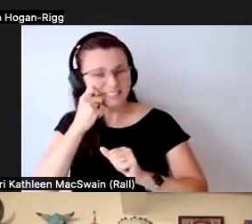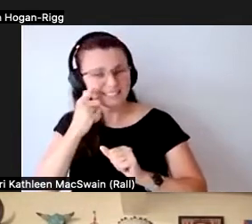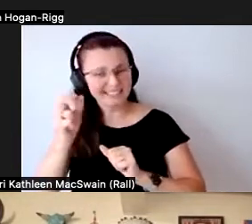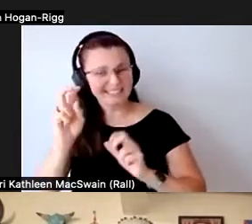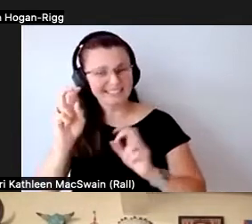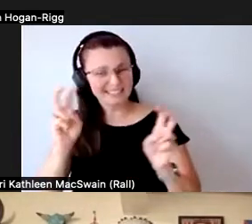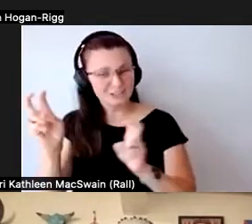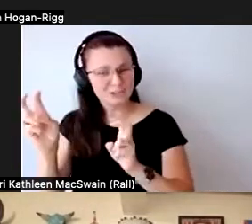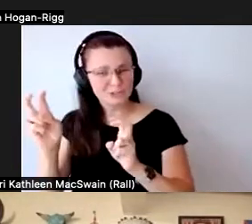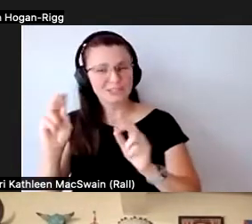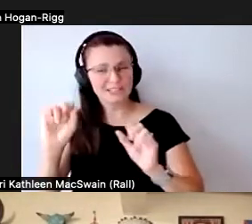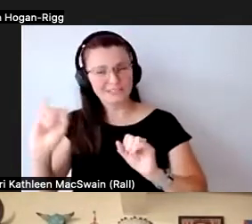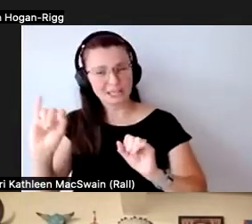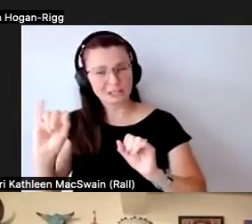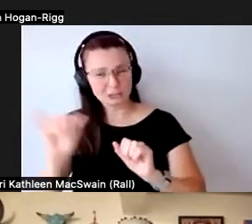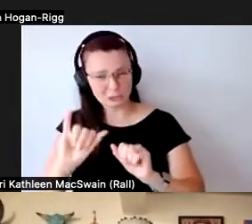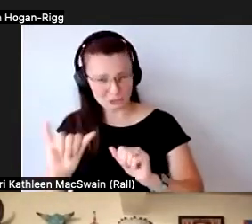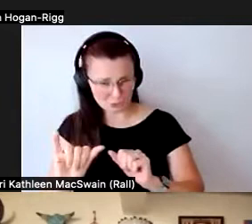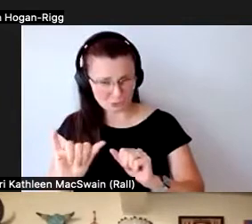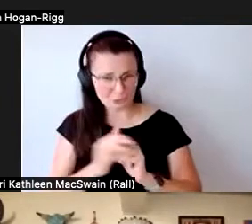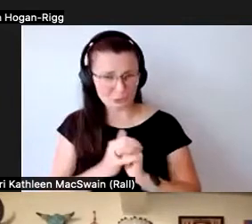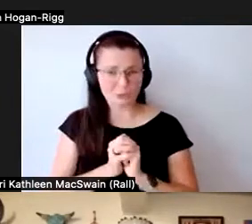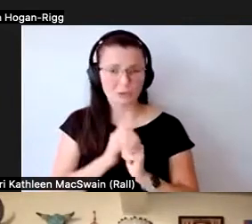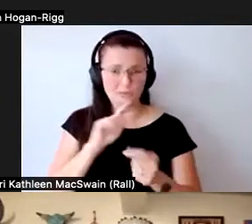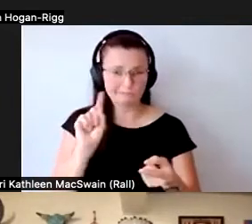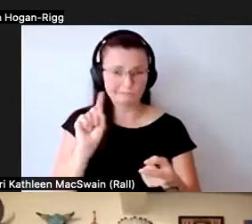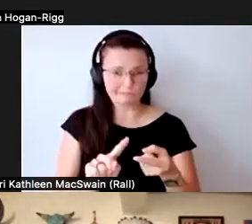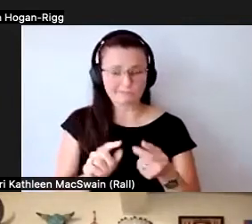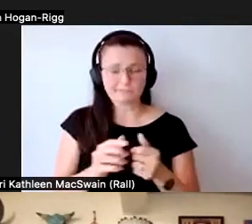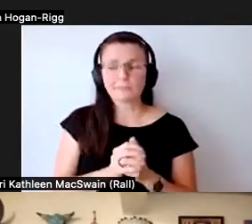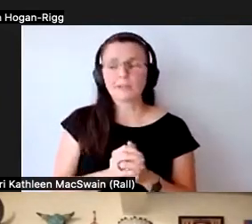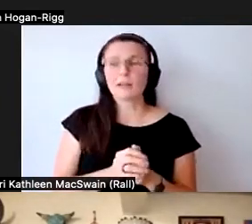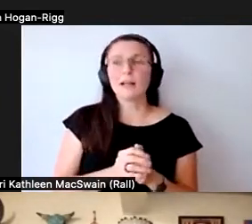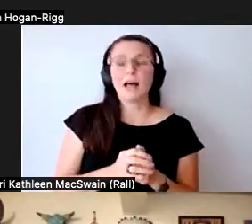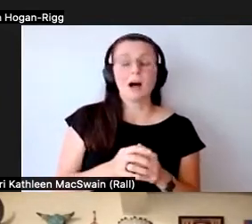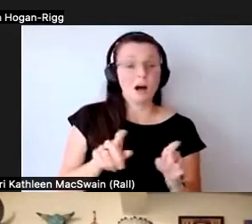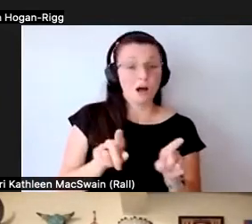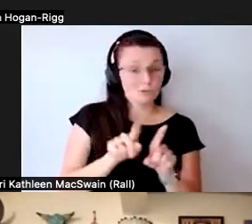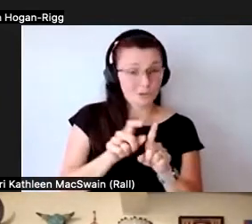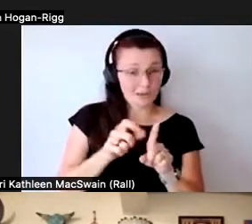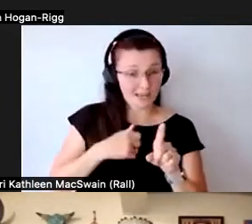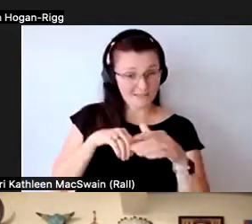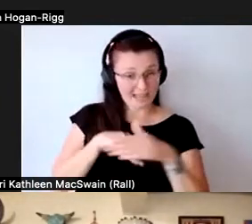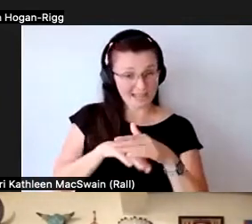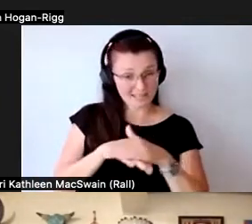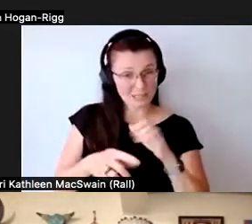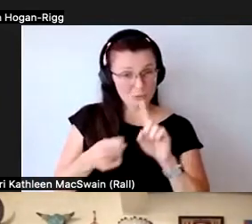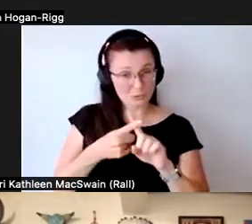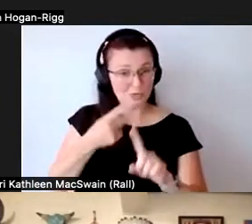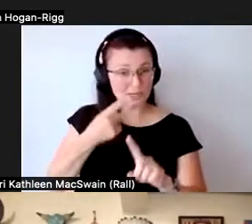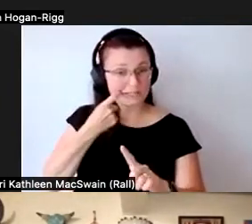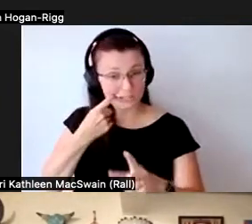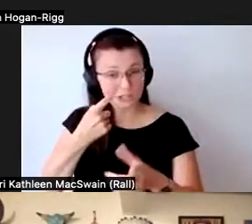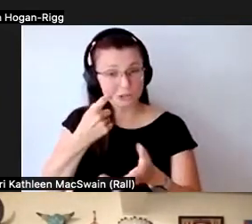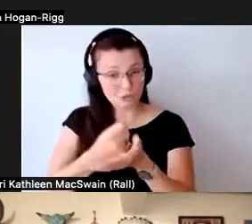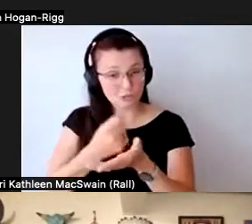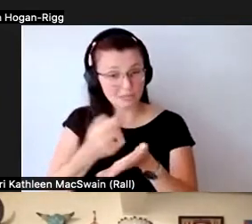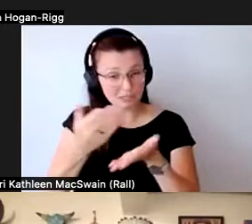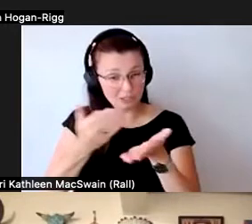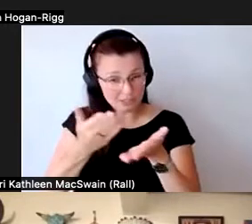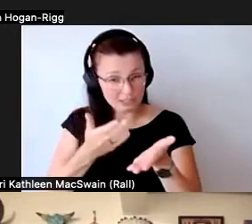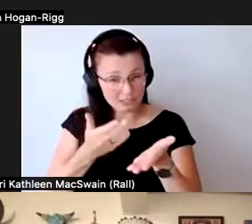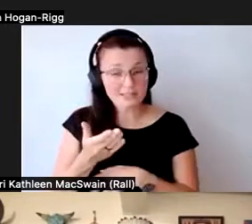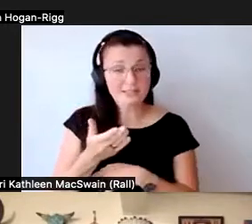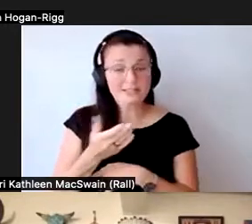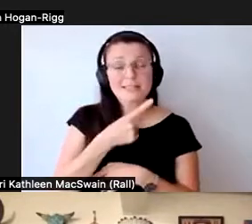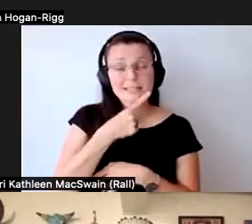to services, specifically addiction treatment services, things like detox or treatment with